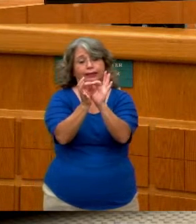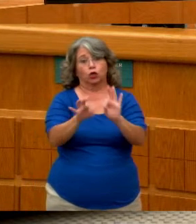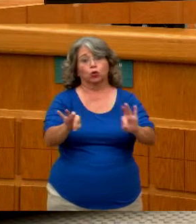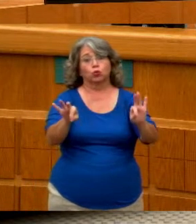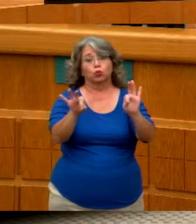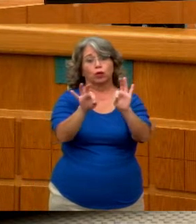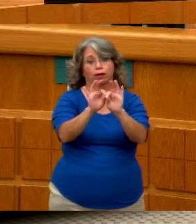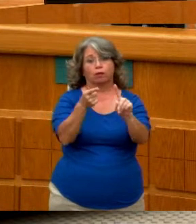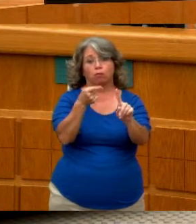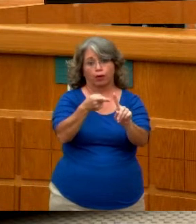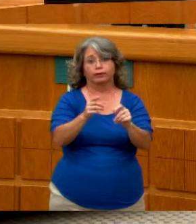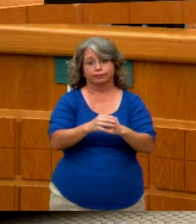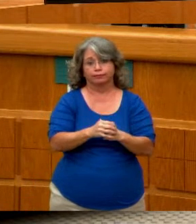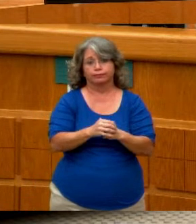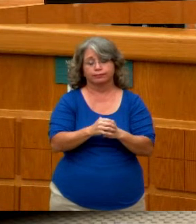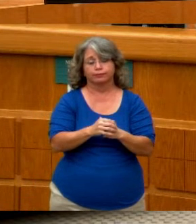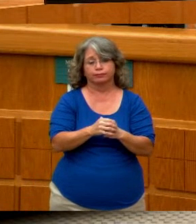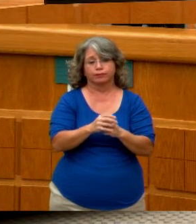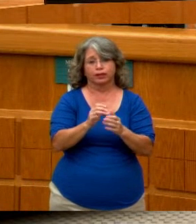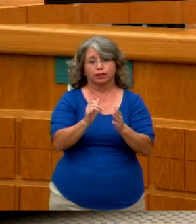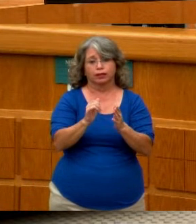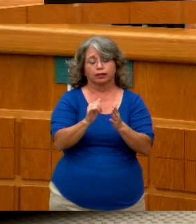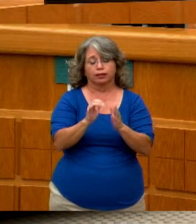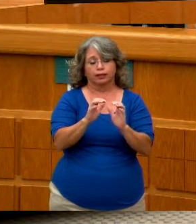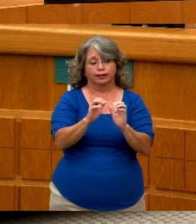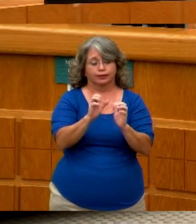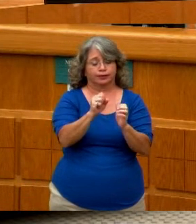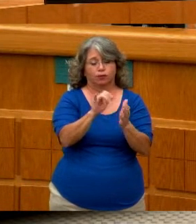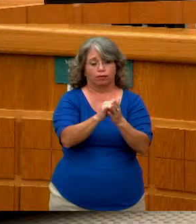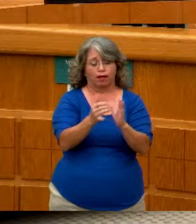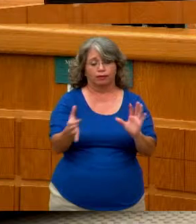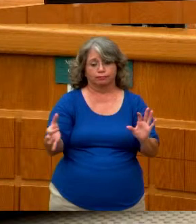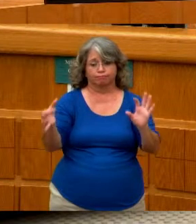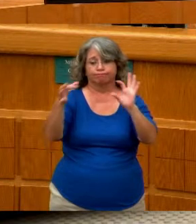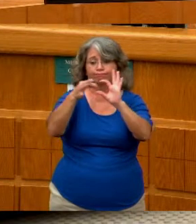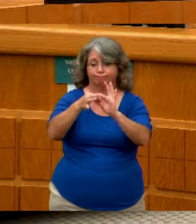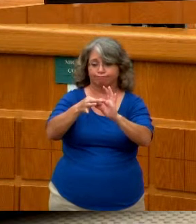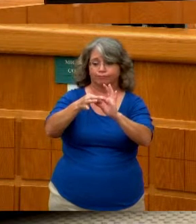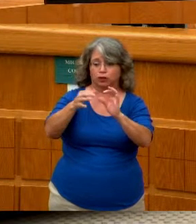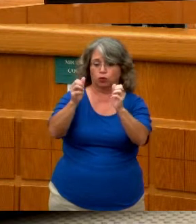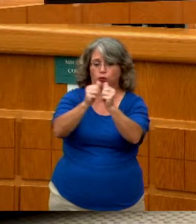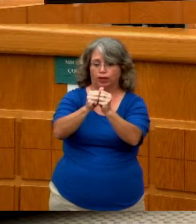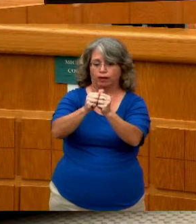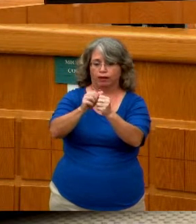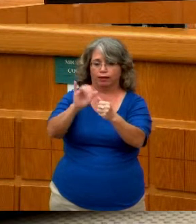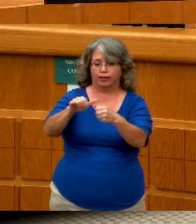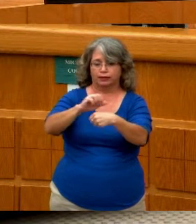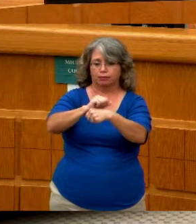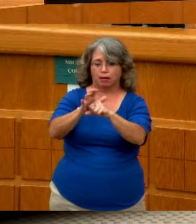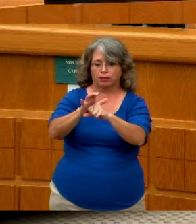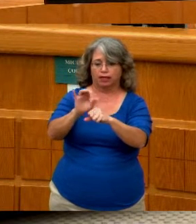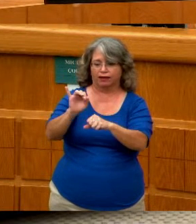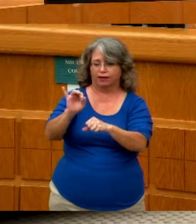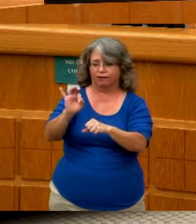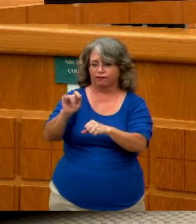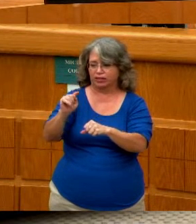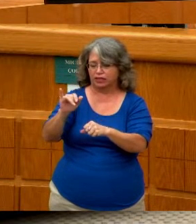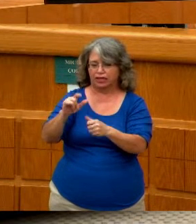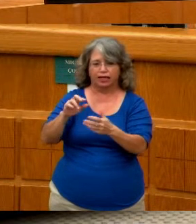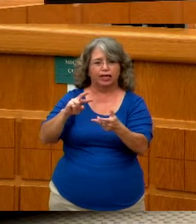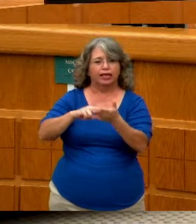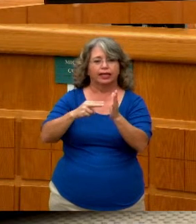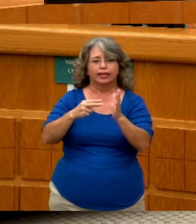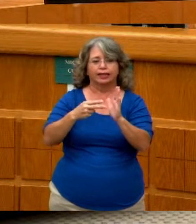Unfortunately, we're at a precipice. We're at a point now. However, this is coupled with what pandemic fatigue is. And that